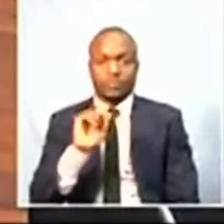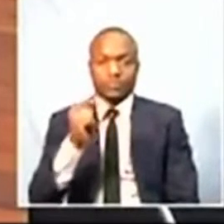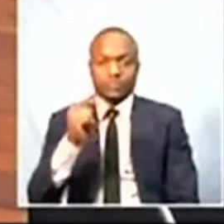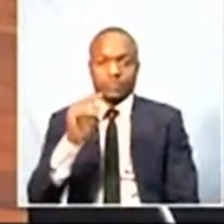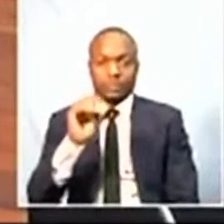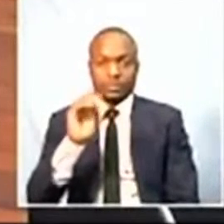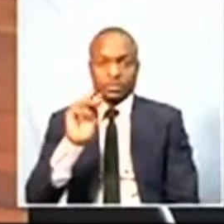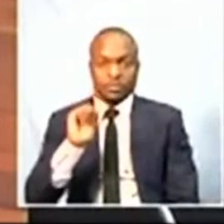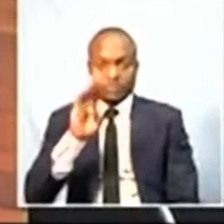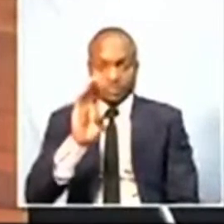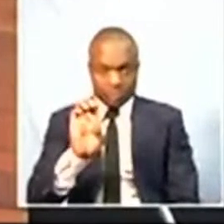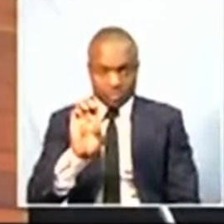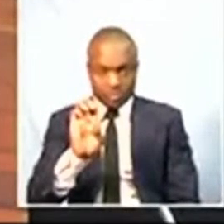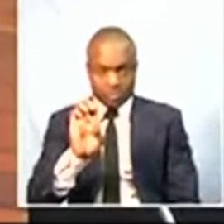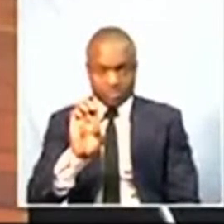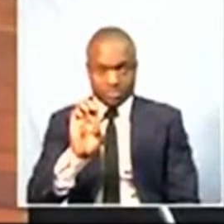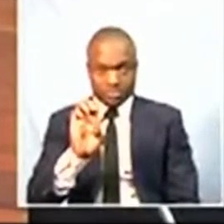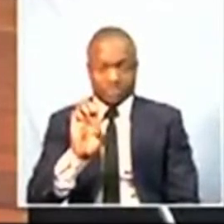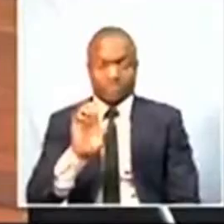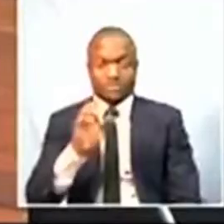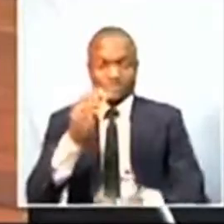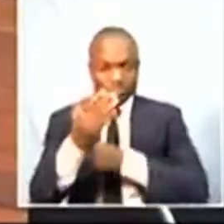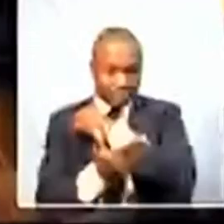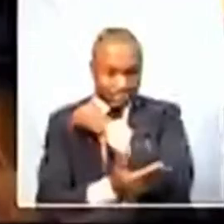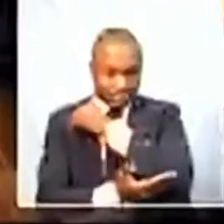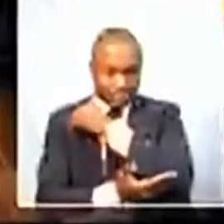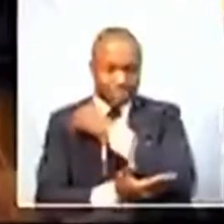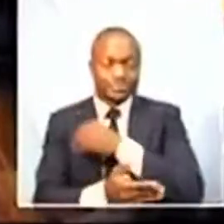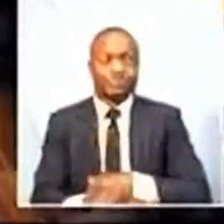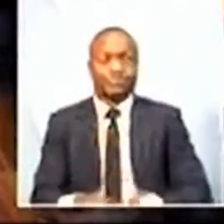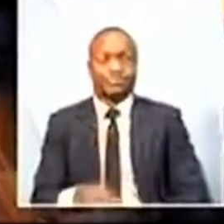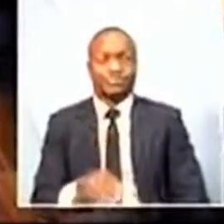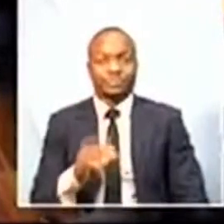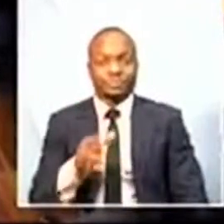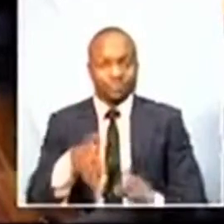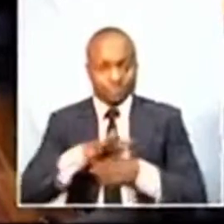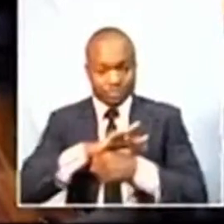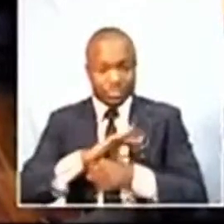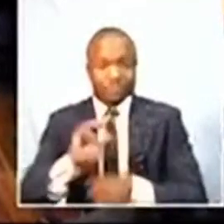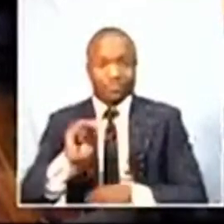in Kalomo, Southern Province. You're welcome. Siavonga.